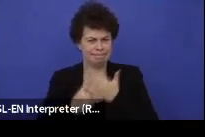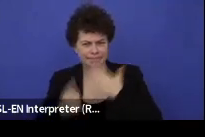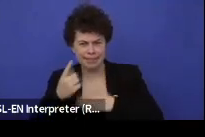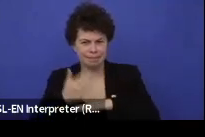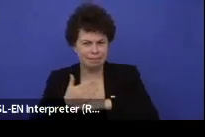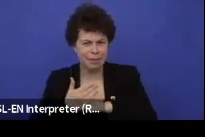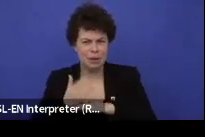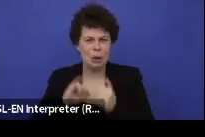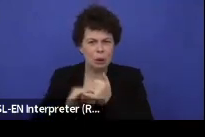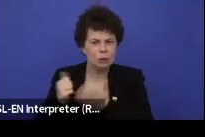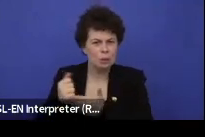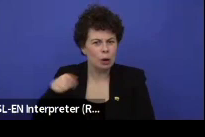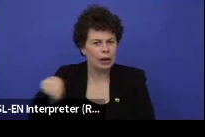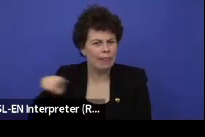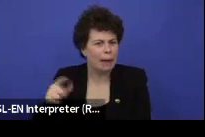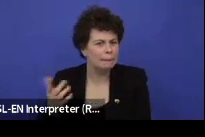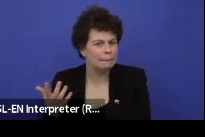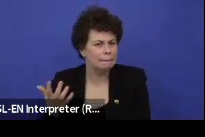them?